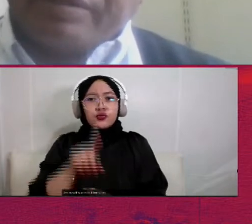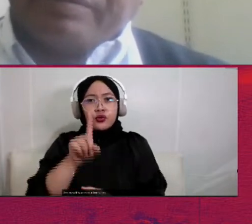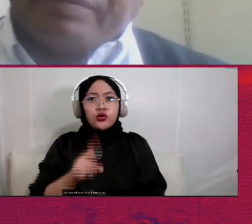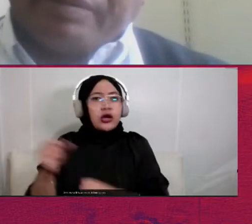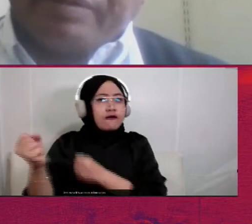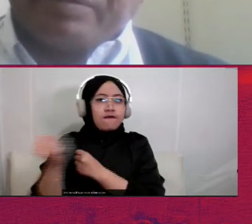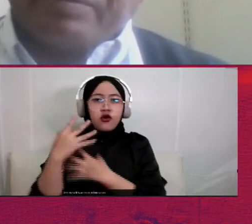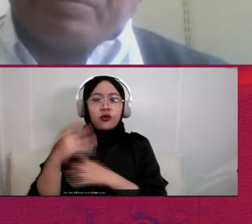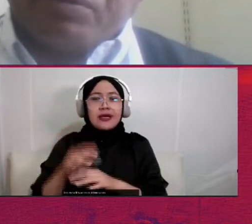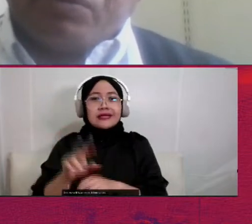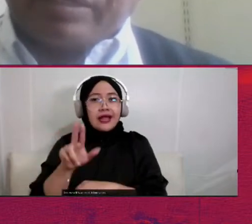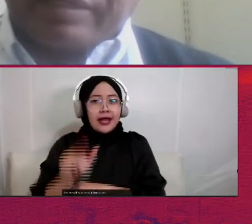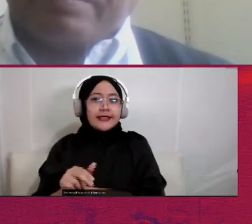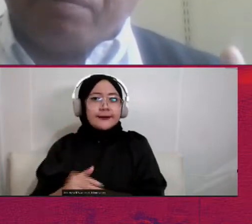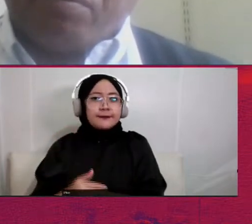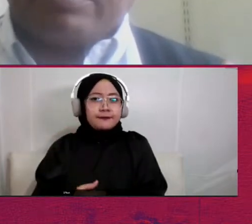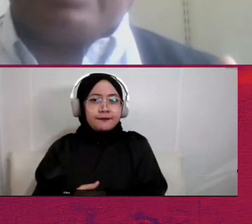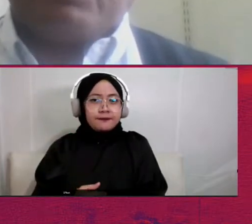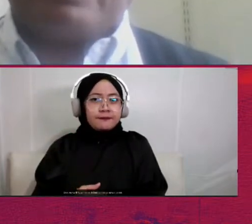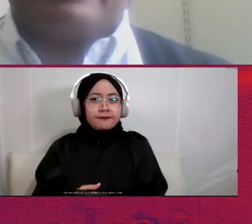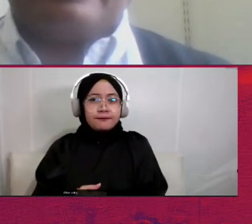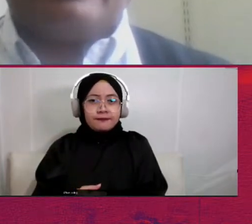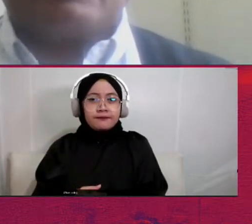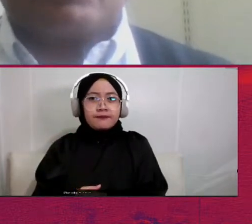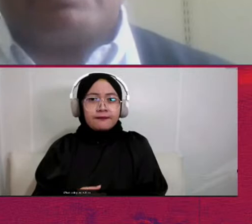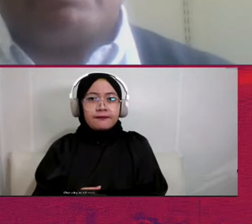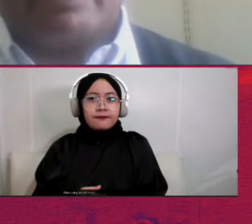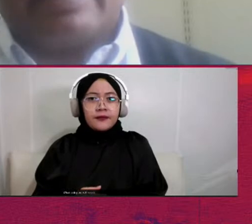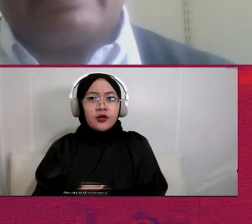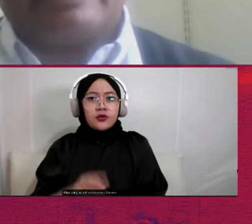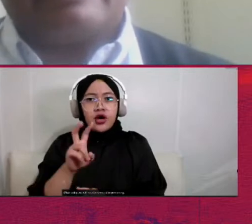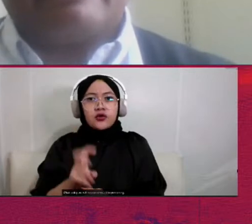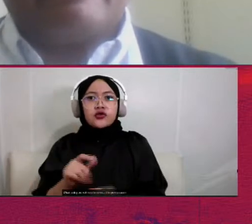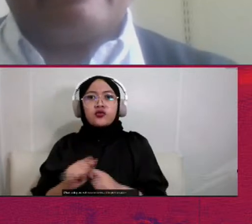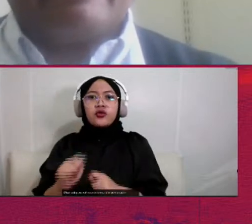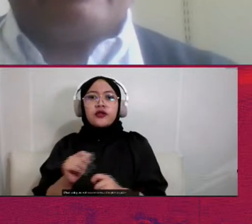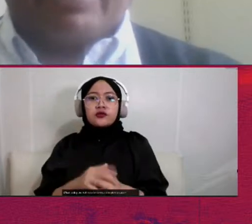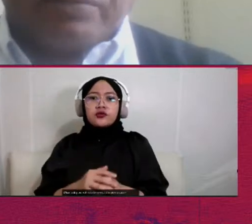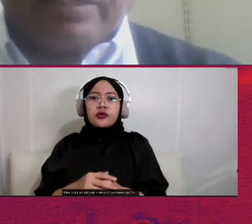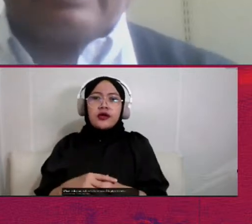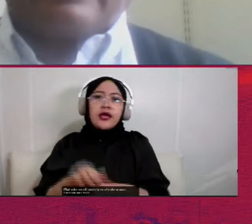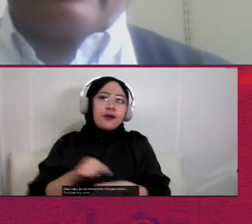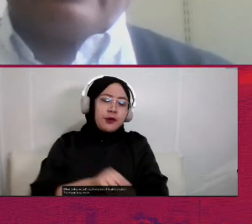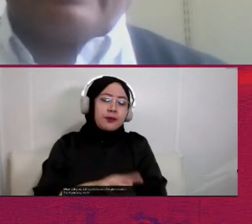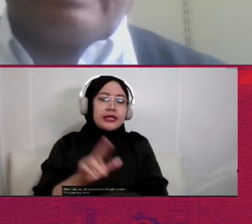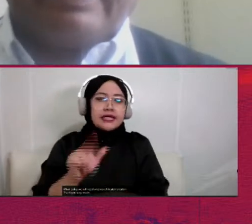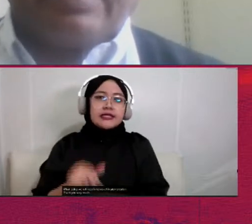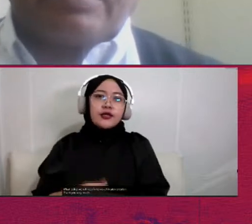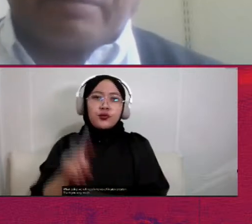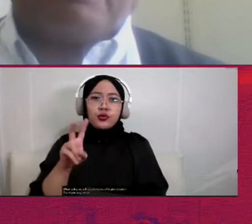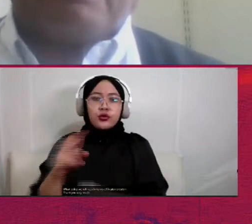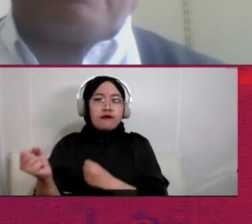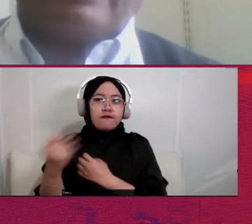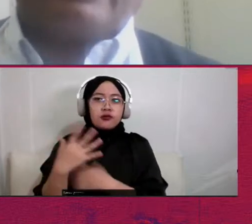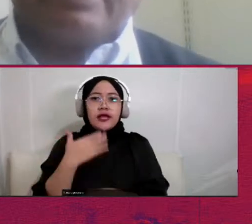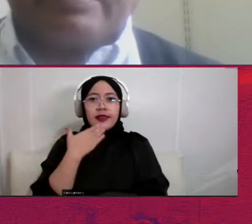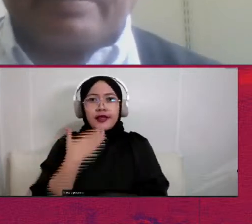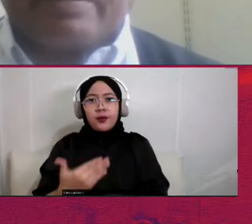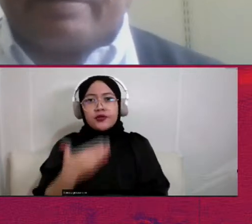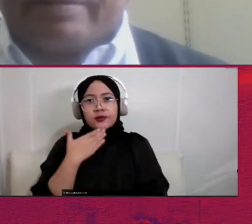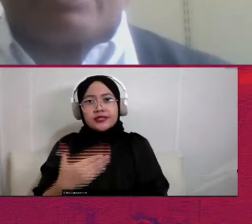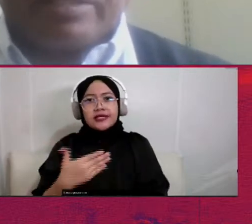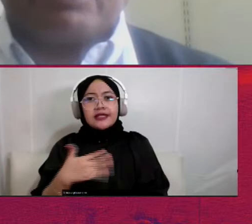about what policies we will need in terms of implementation. Thank you very much. It was a pleasure